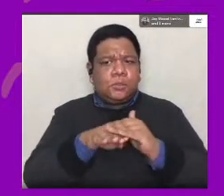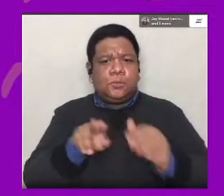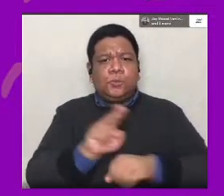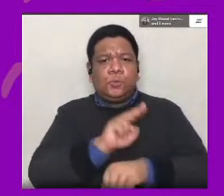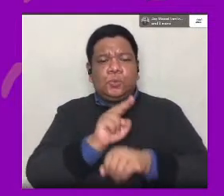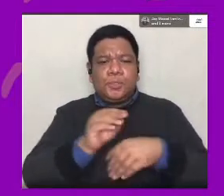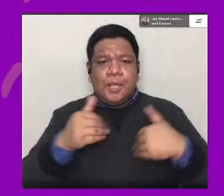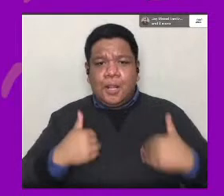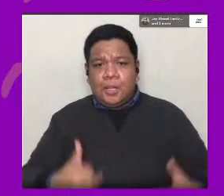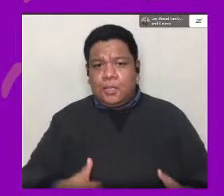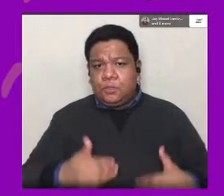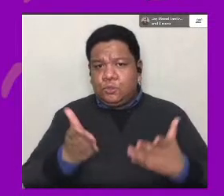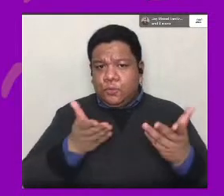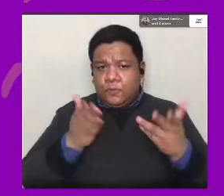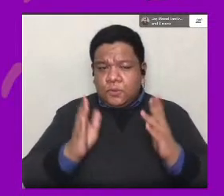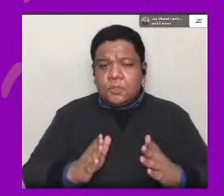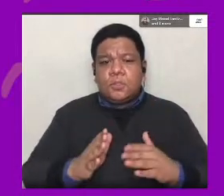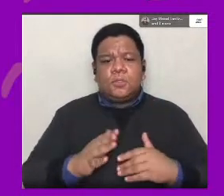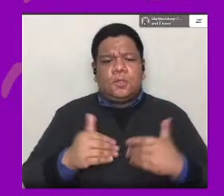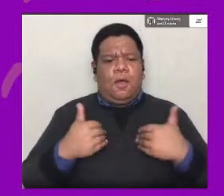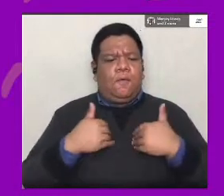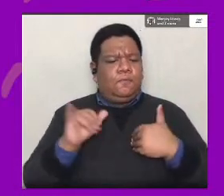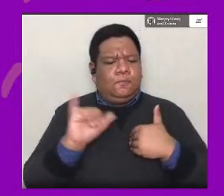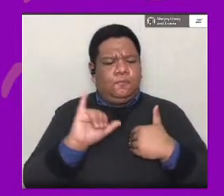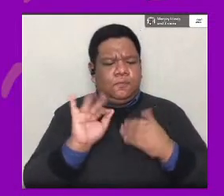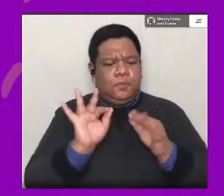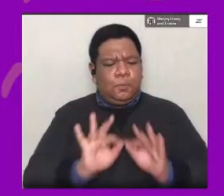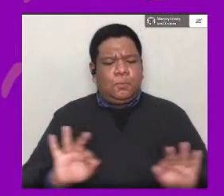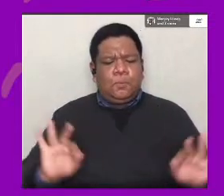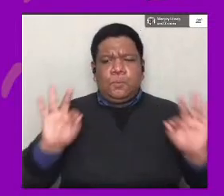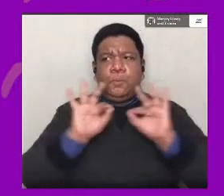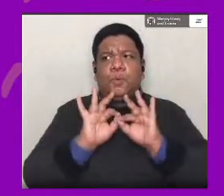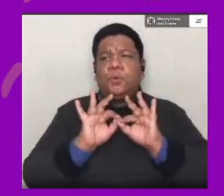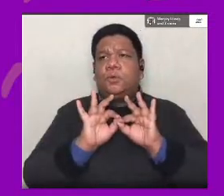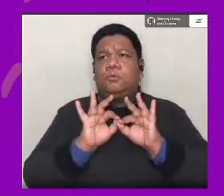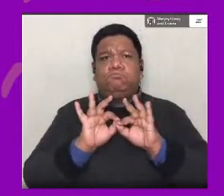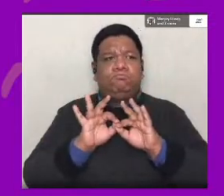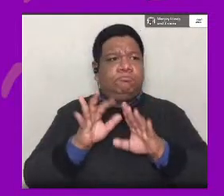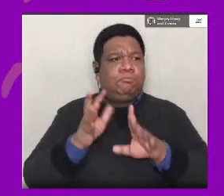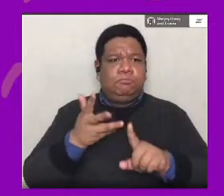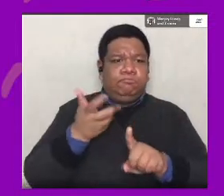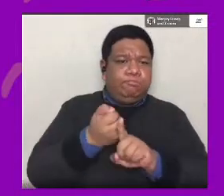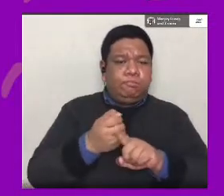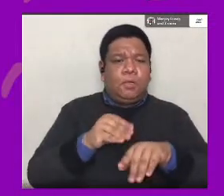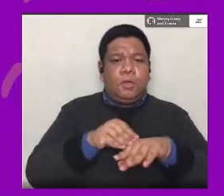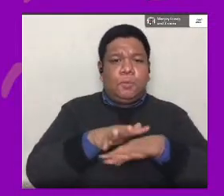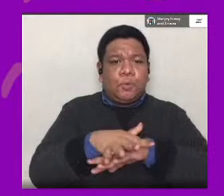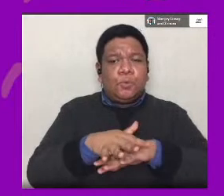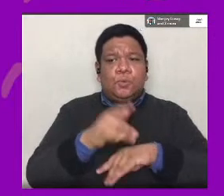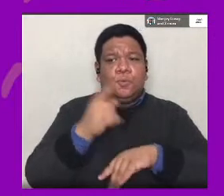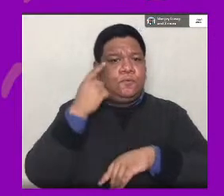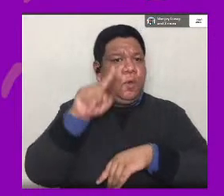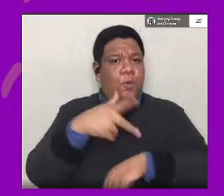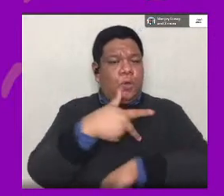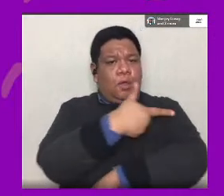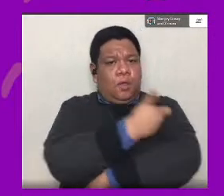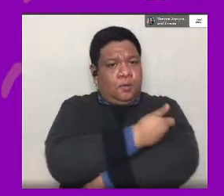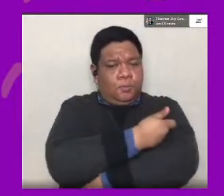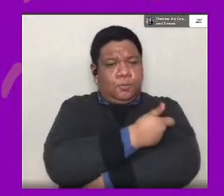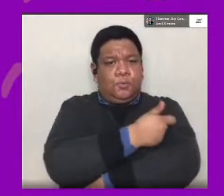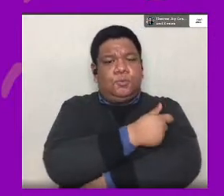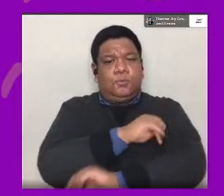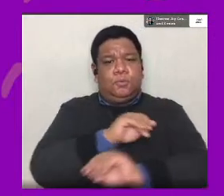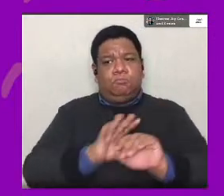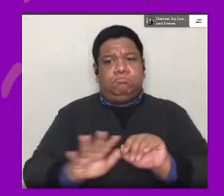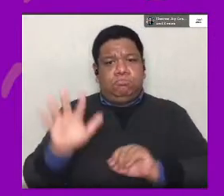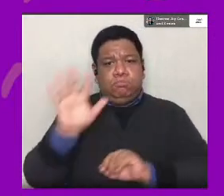services, and consequently has significant implications for immunization coverage,